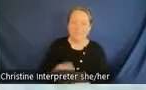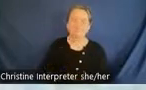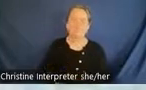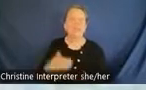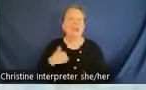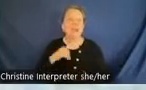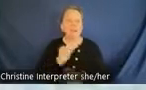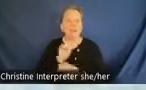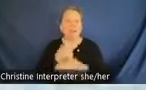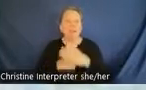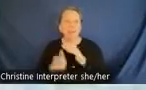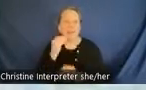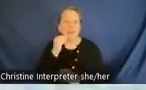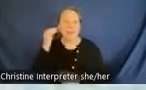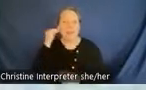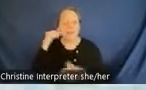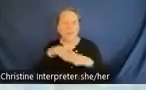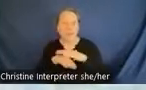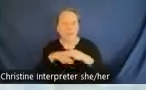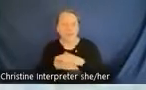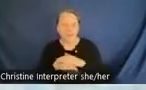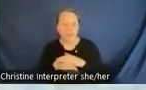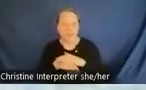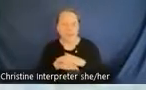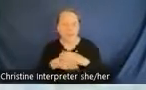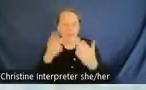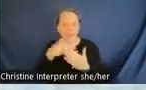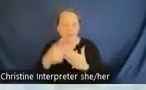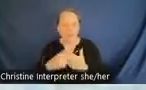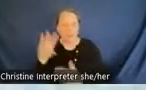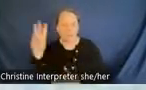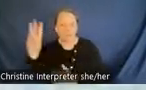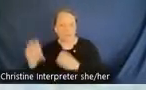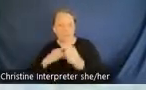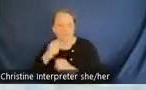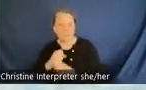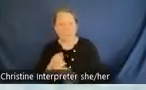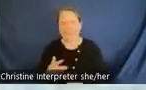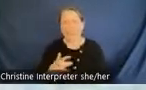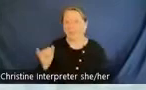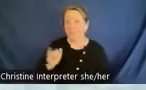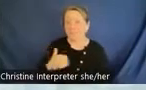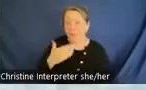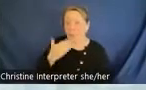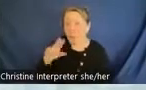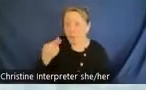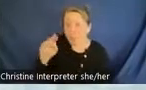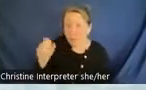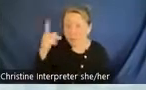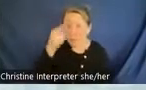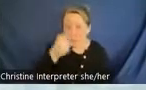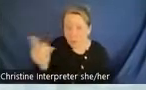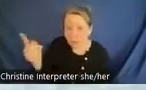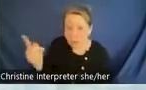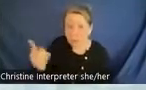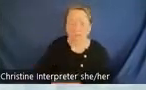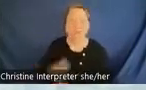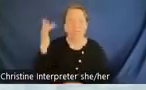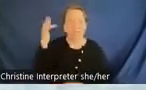program I've been working with for the past 6 years. I feel like I have great news for everybody on this call tonight,